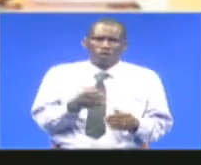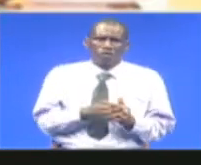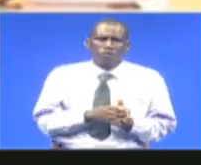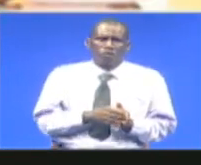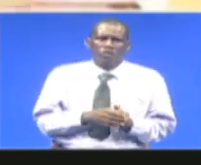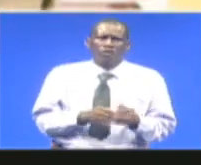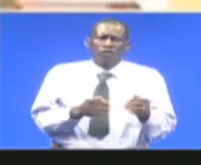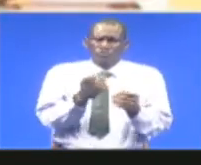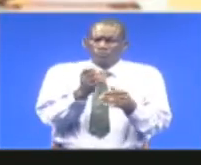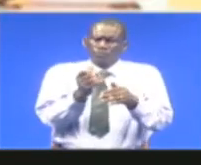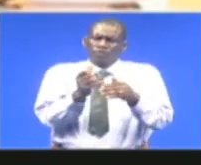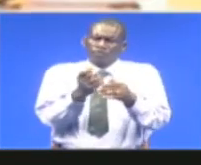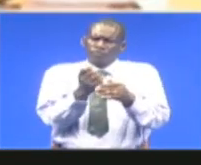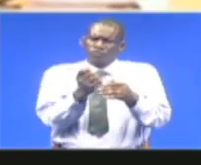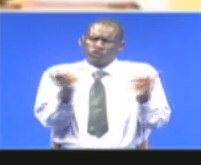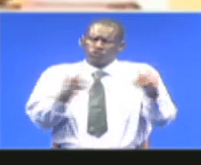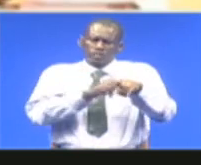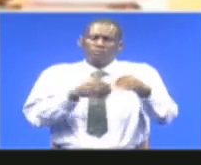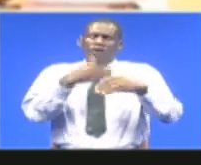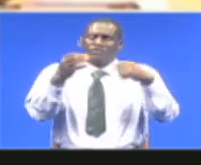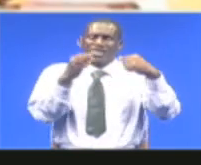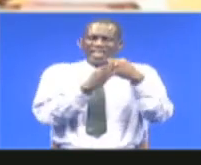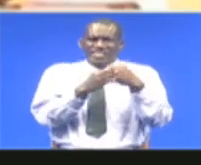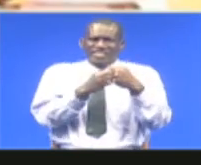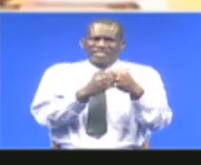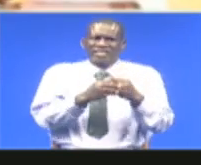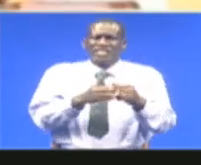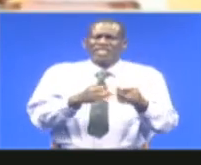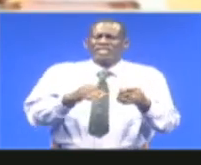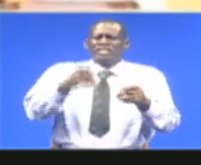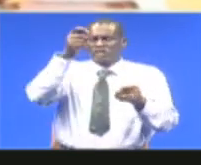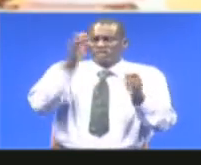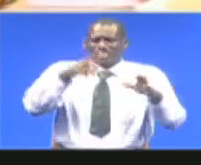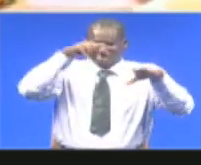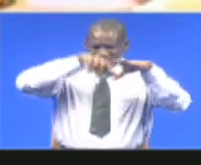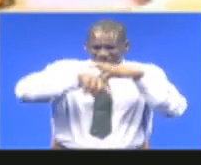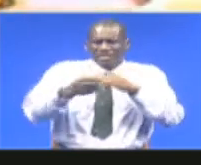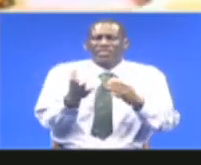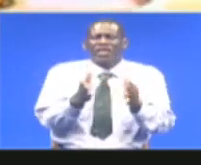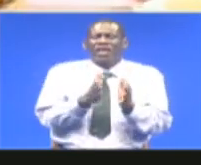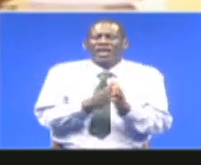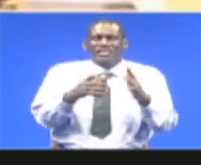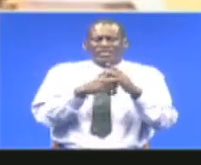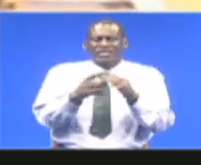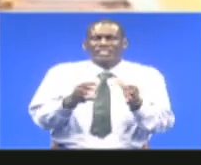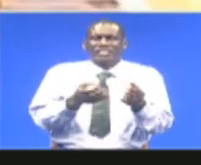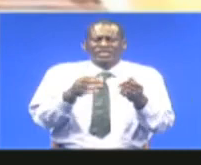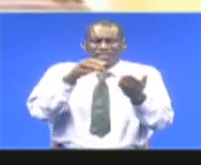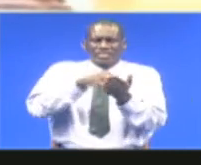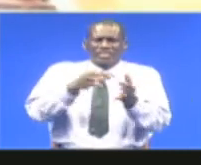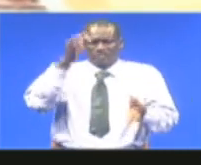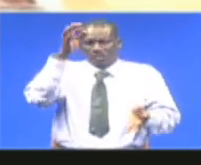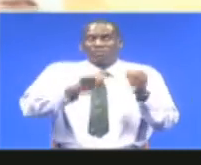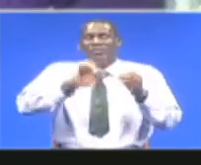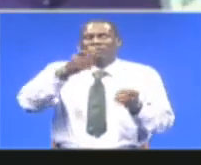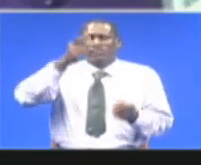A few minutes after 8, Lady Justice Esther Maina made her entry and got down to business. Her first